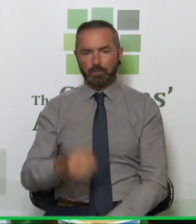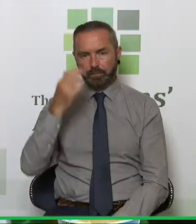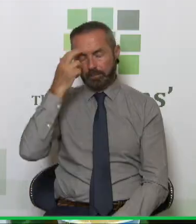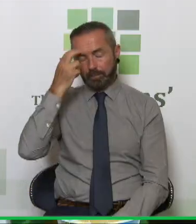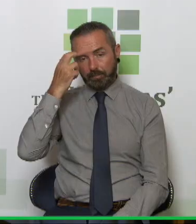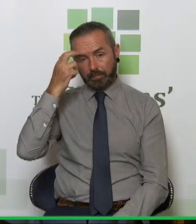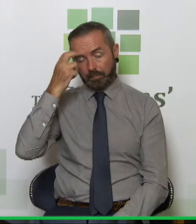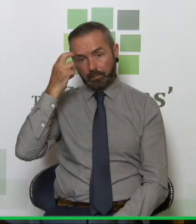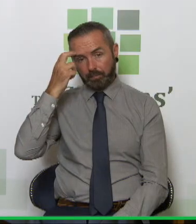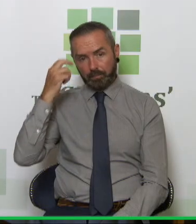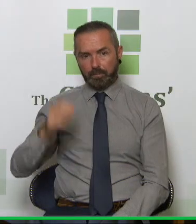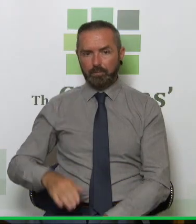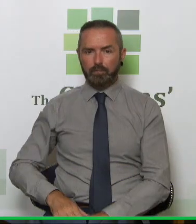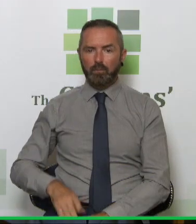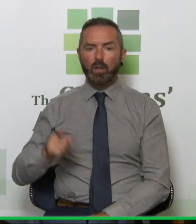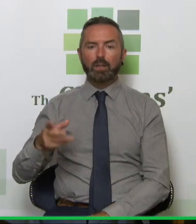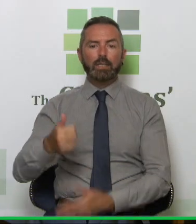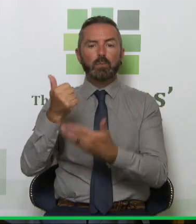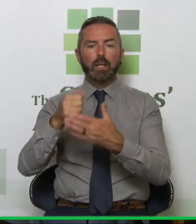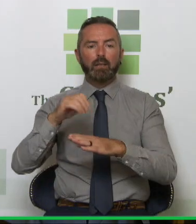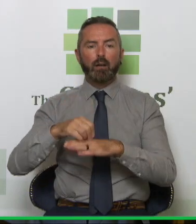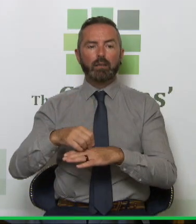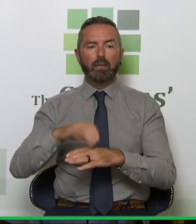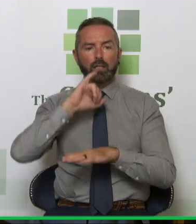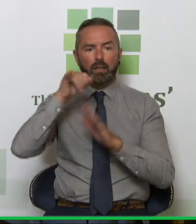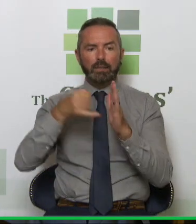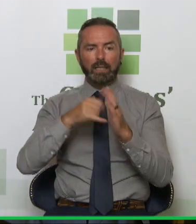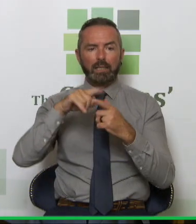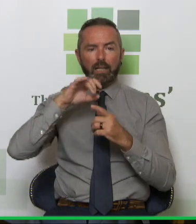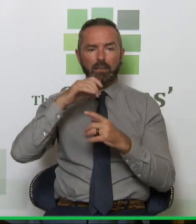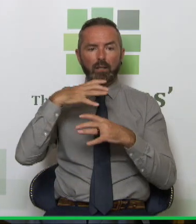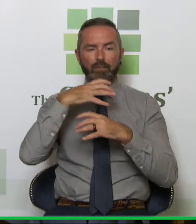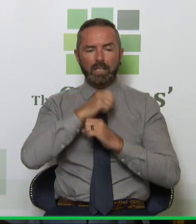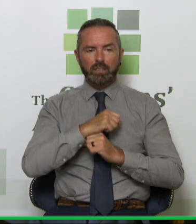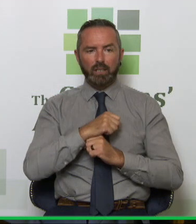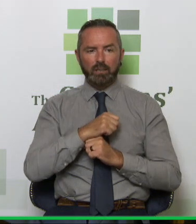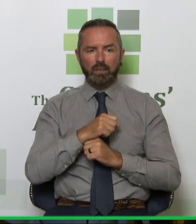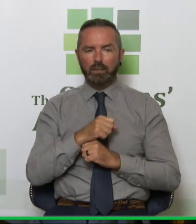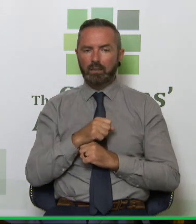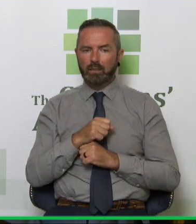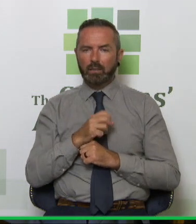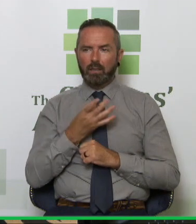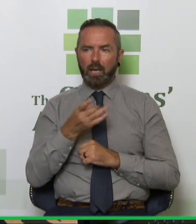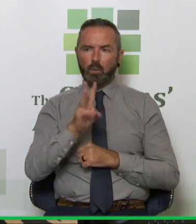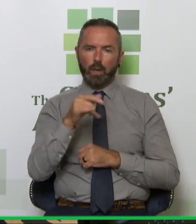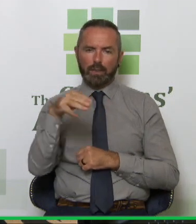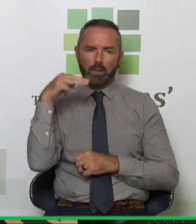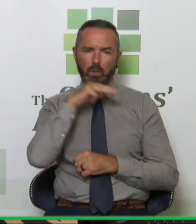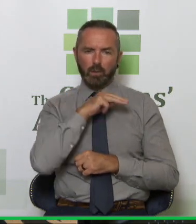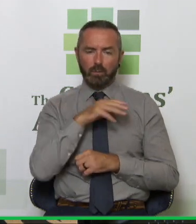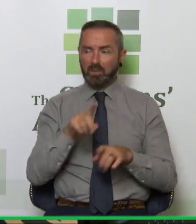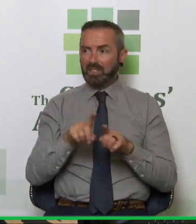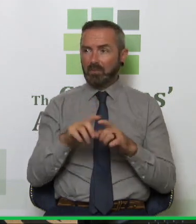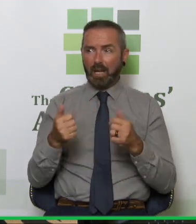it's based on consent and confidentiality. Why is that important for the programme? Why is it important for any programme? We're